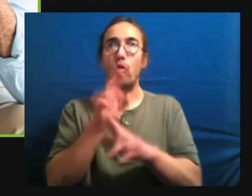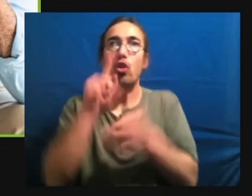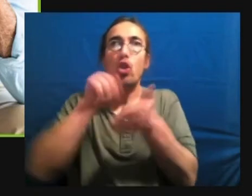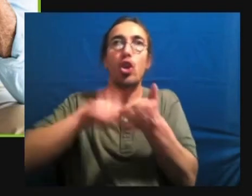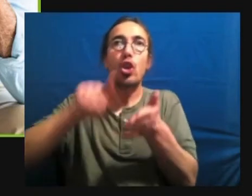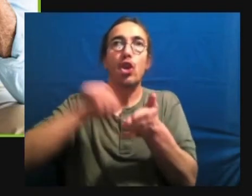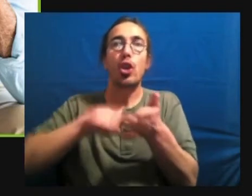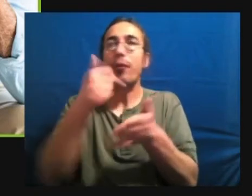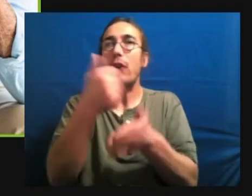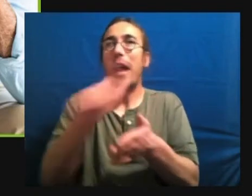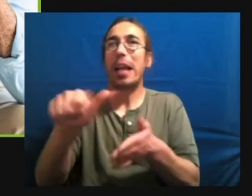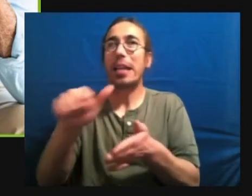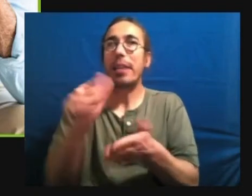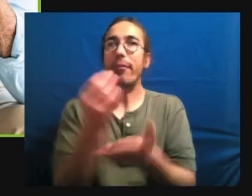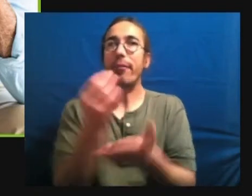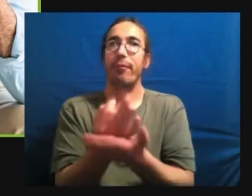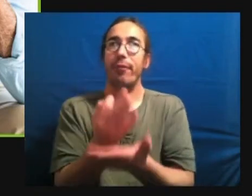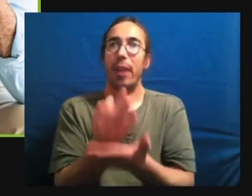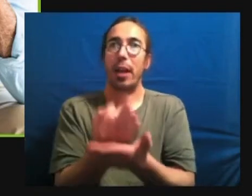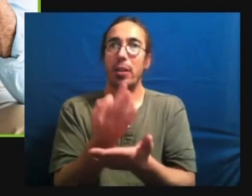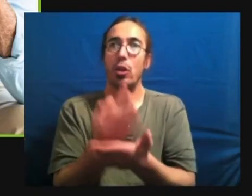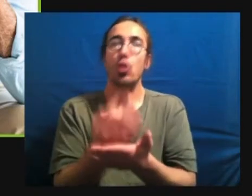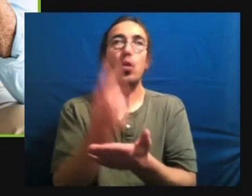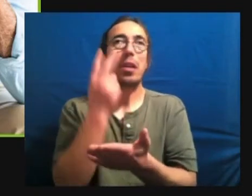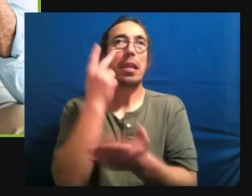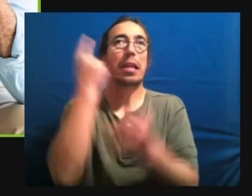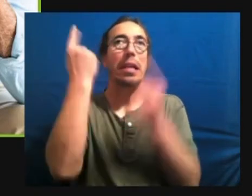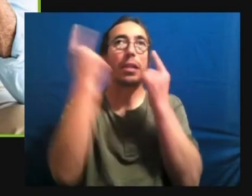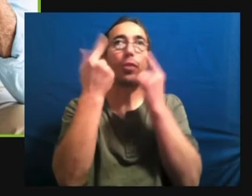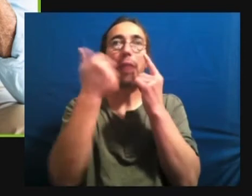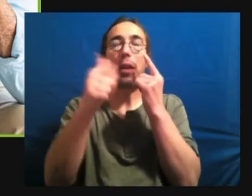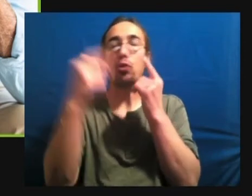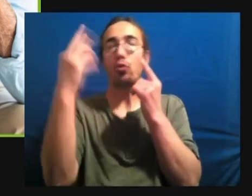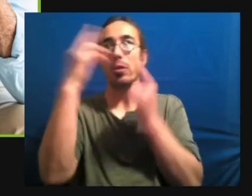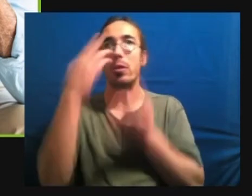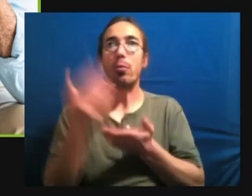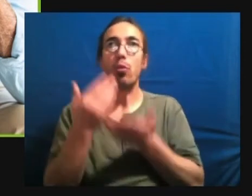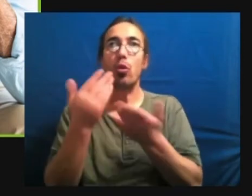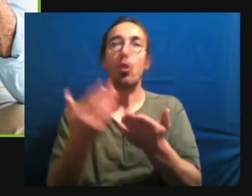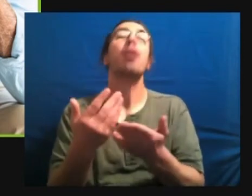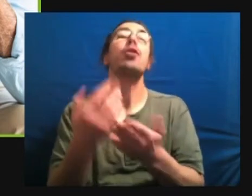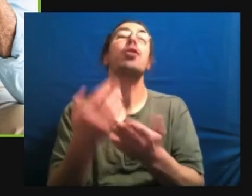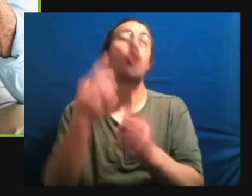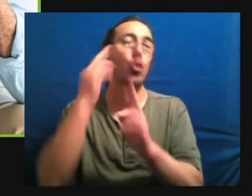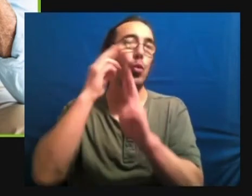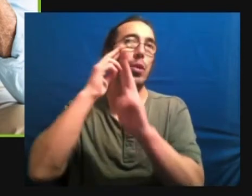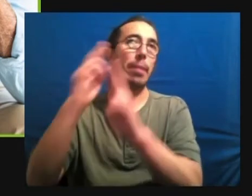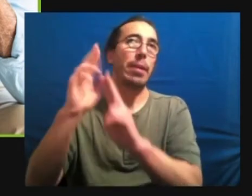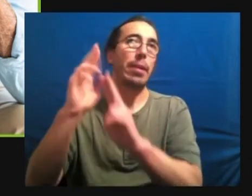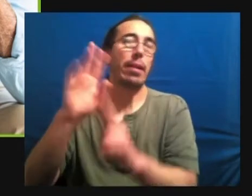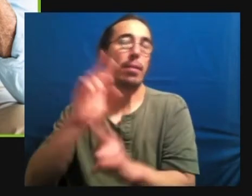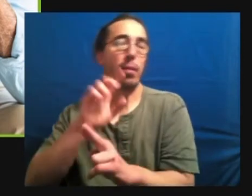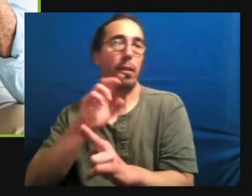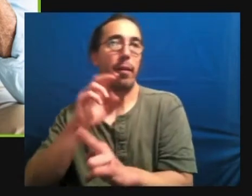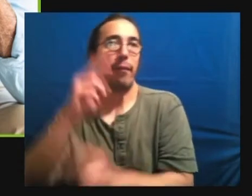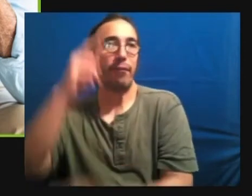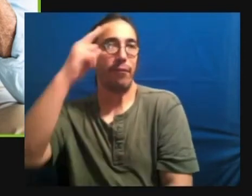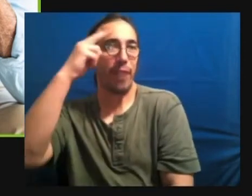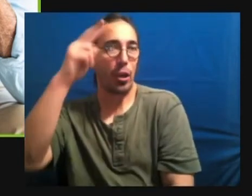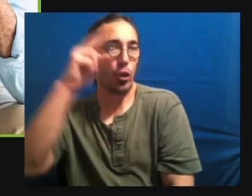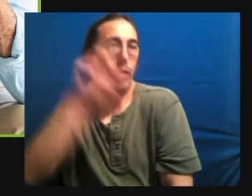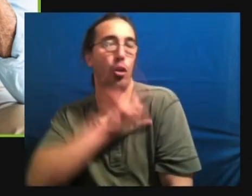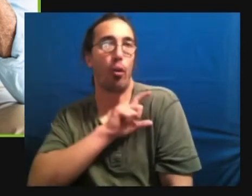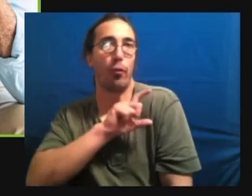and consider the broader perspective, which would allow him to preserve his respect for veterans and officers, while also respecting the need